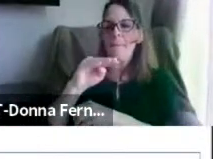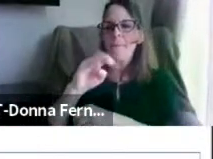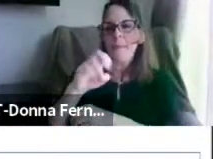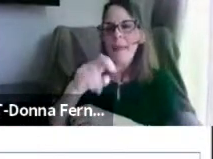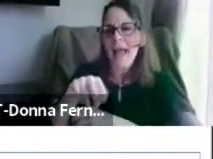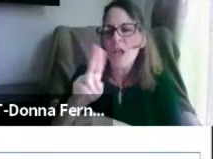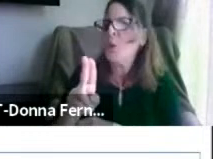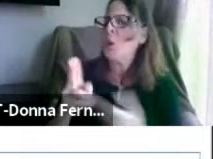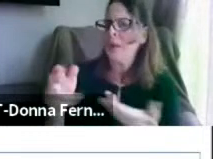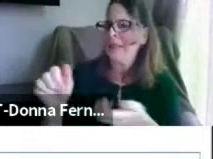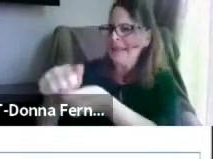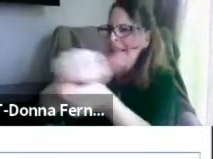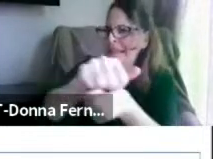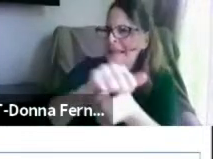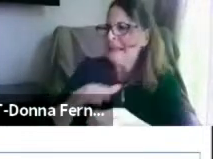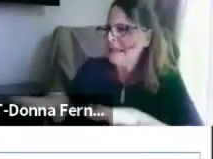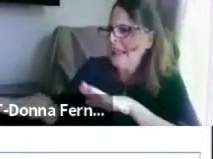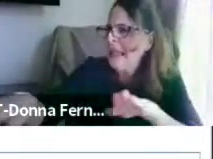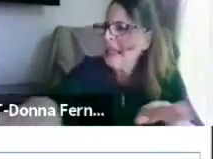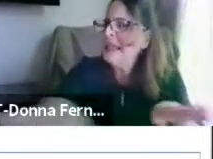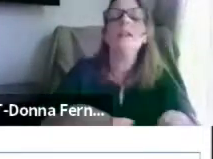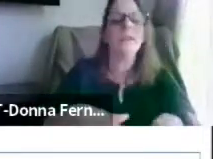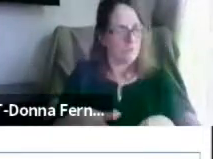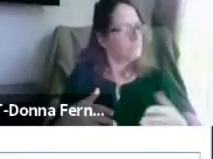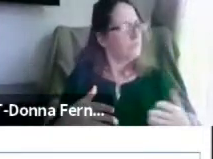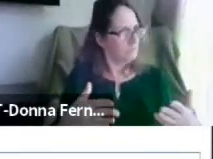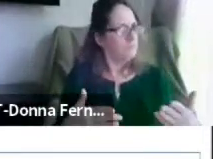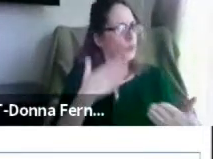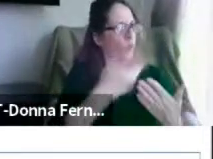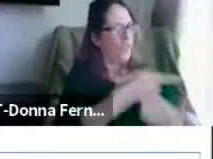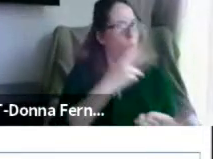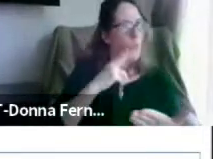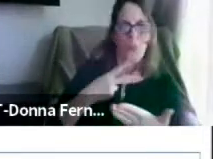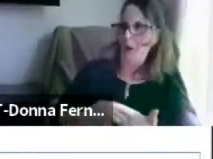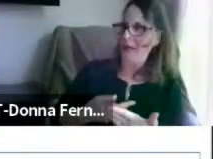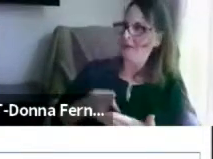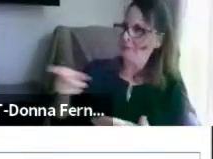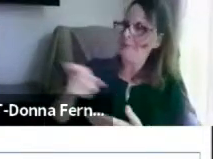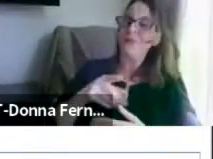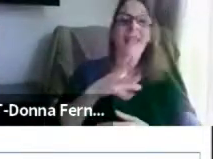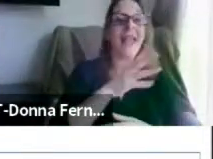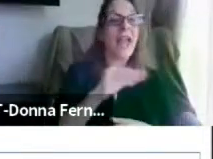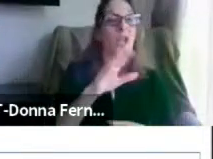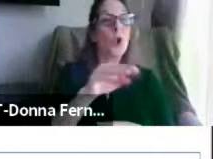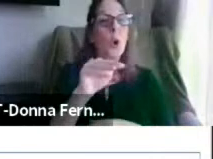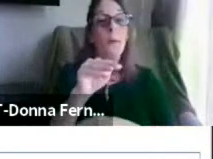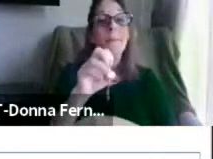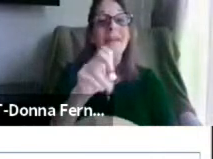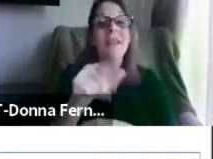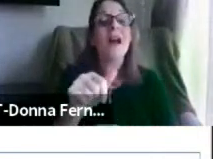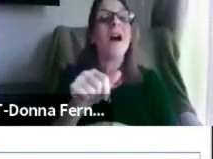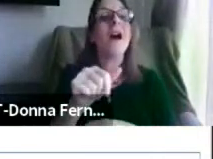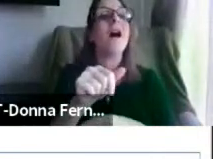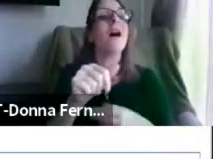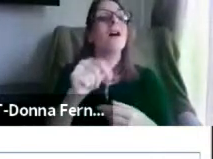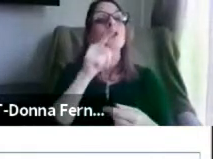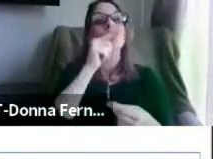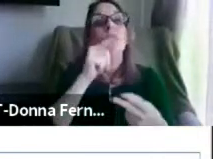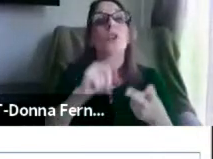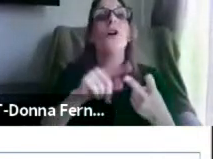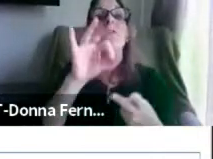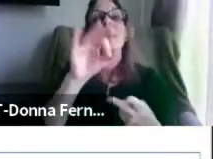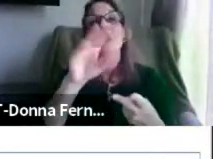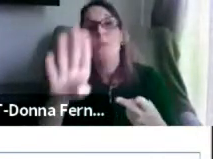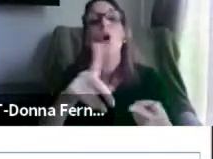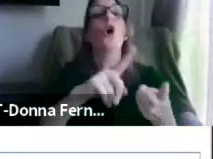sanitizing anything that might be out. Also, keep your social media and your websites up to date. Let your